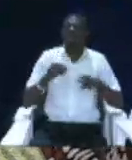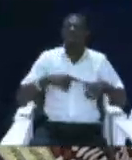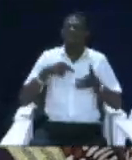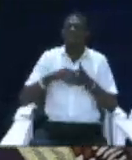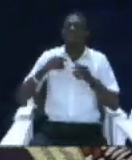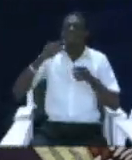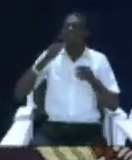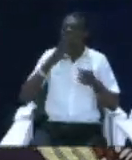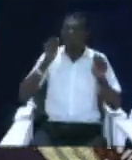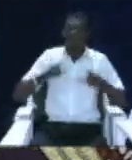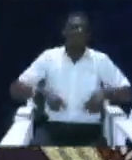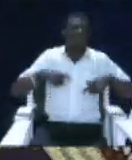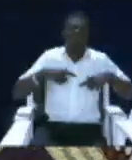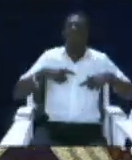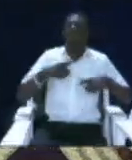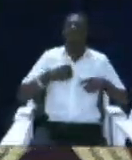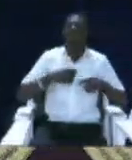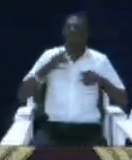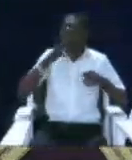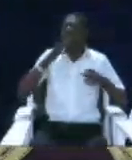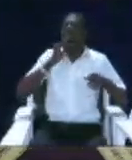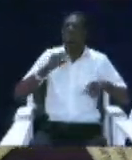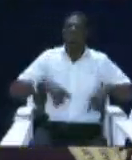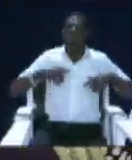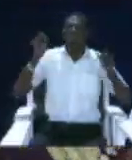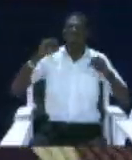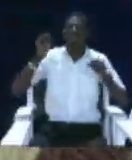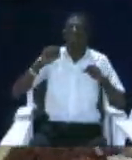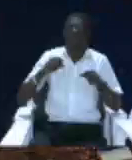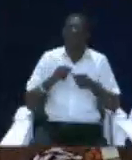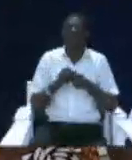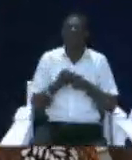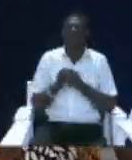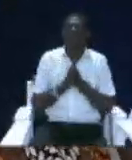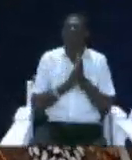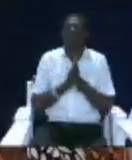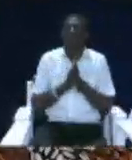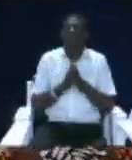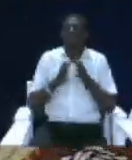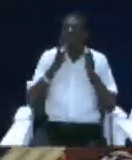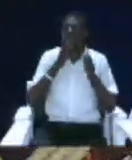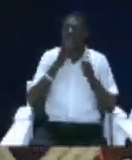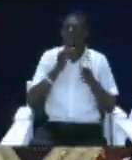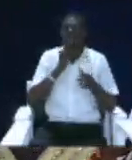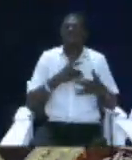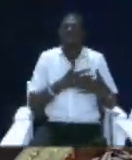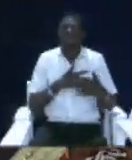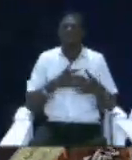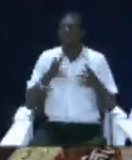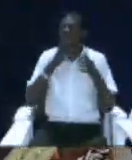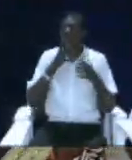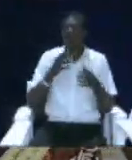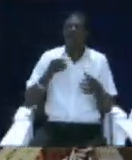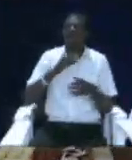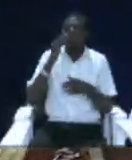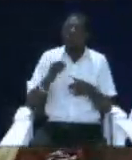can survive. You mean that Mama is alive? We said, yes. Mama is here breathing. And I now remember